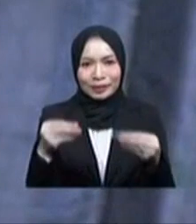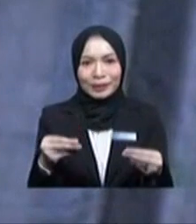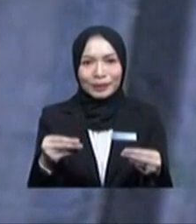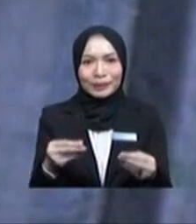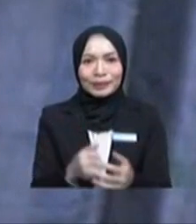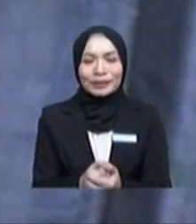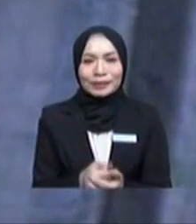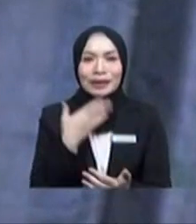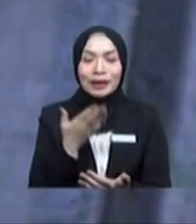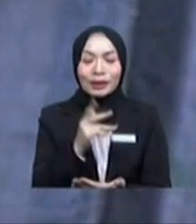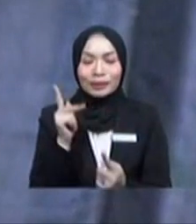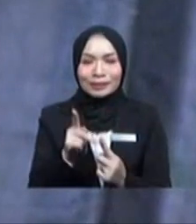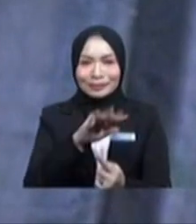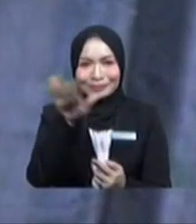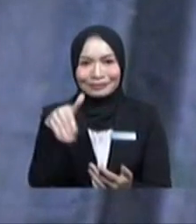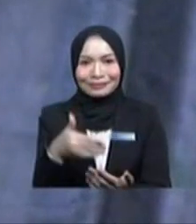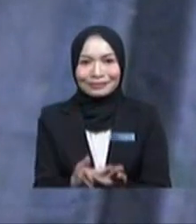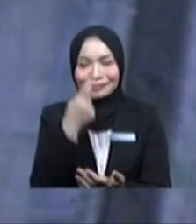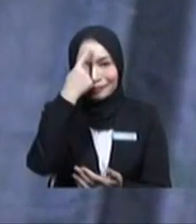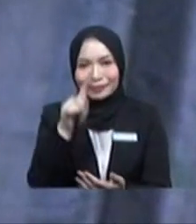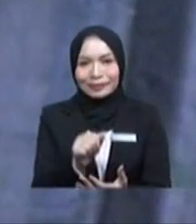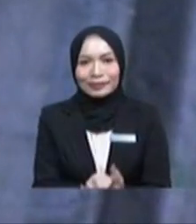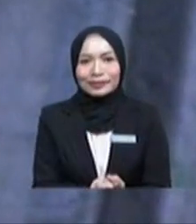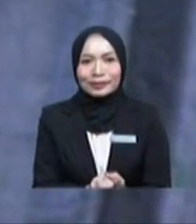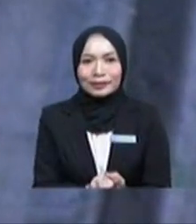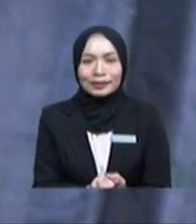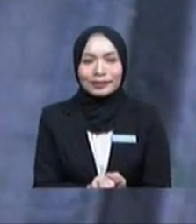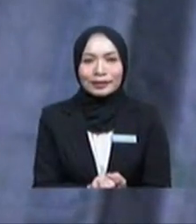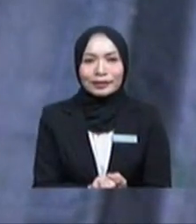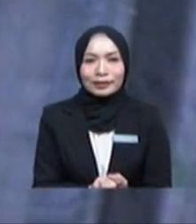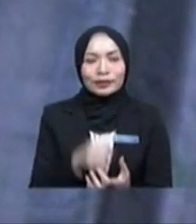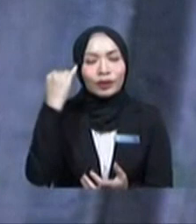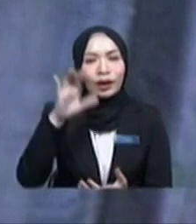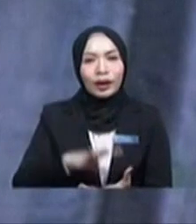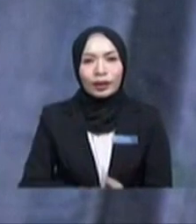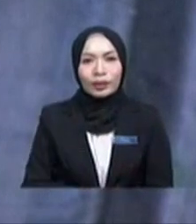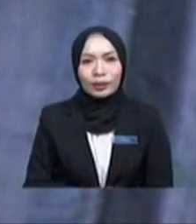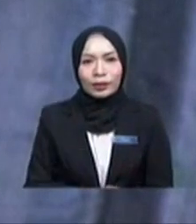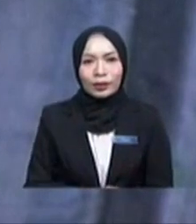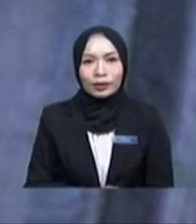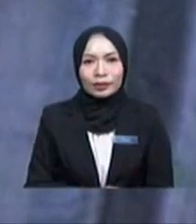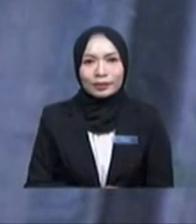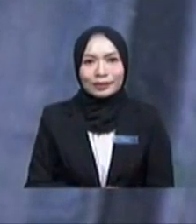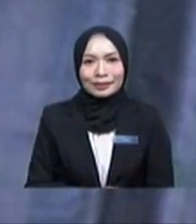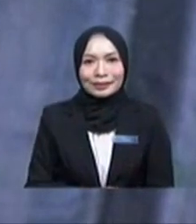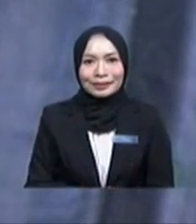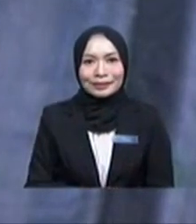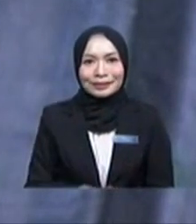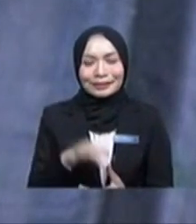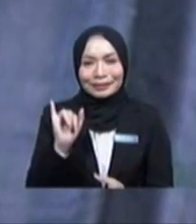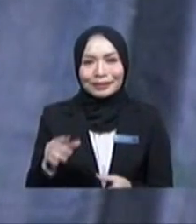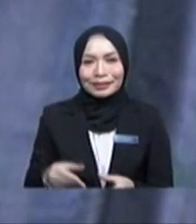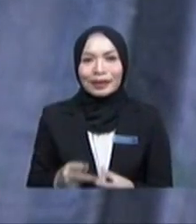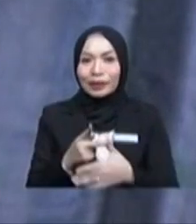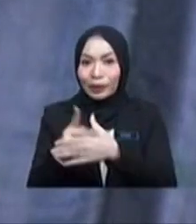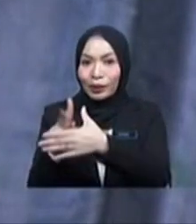full advantage of the sharing of expertise and experiences to further develop the knowledge and